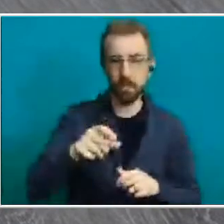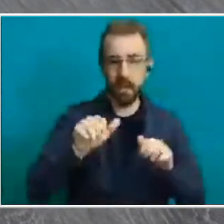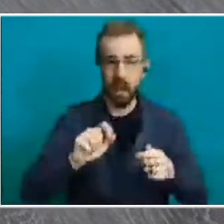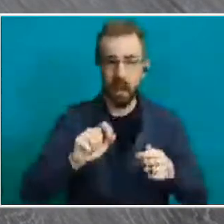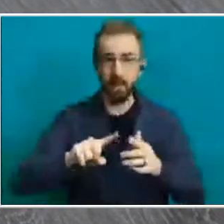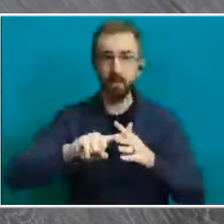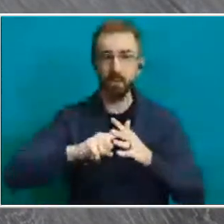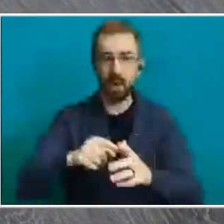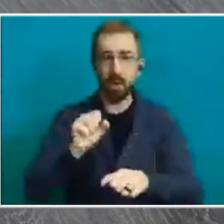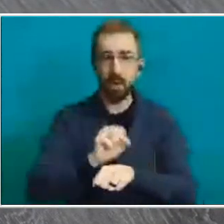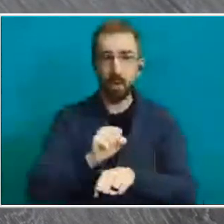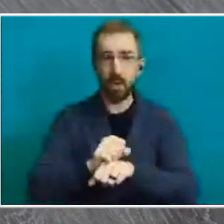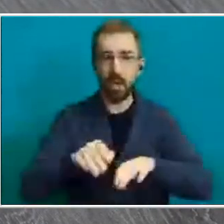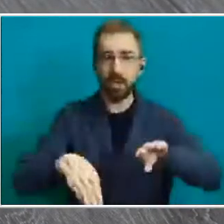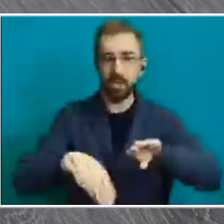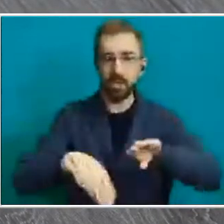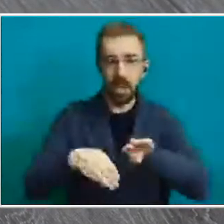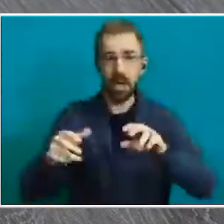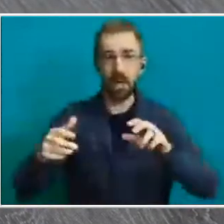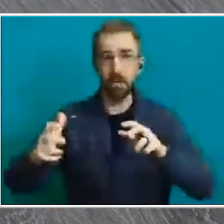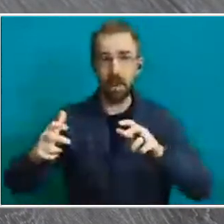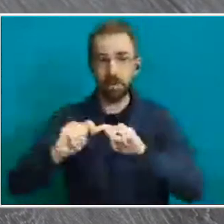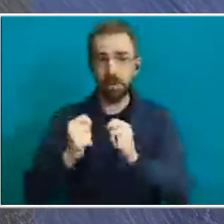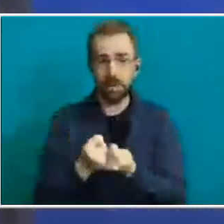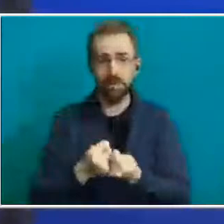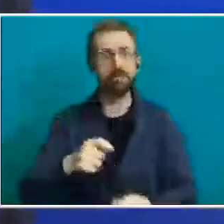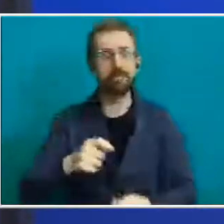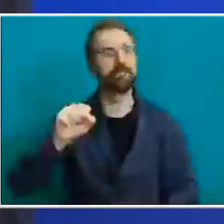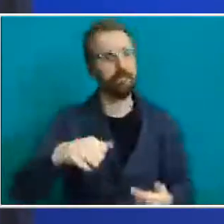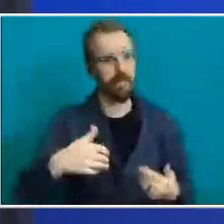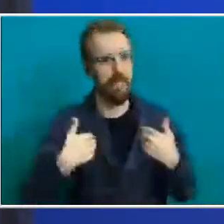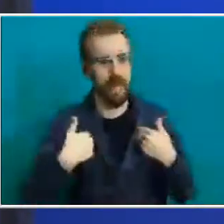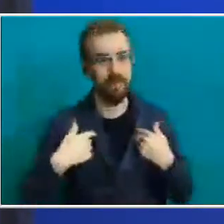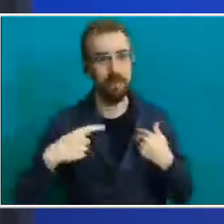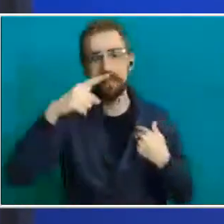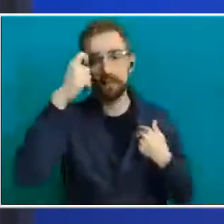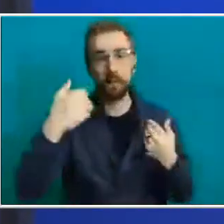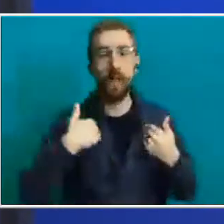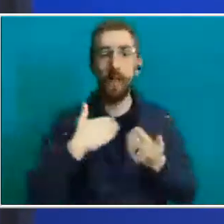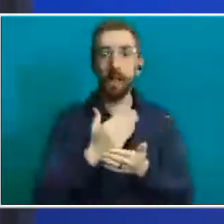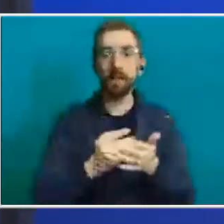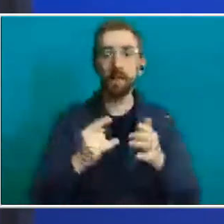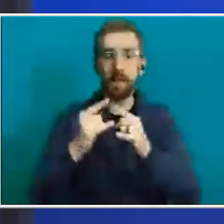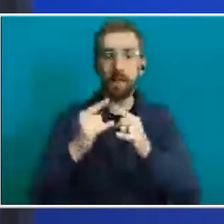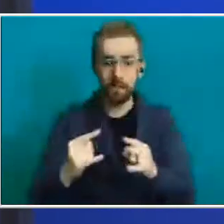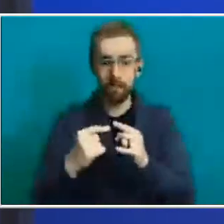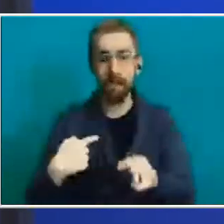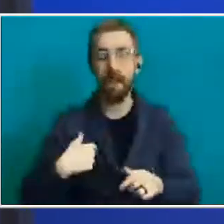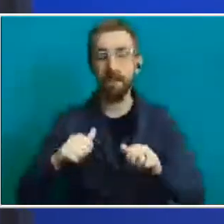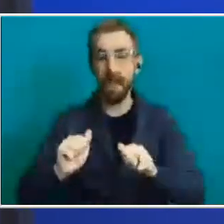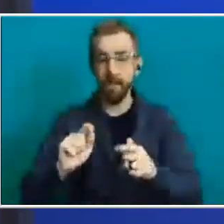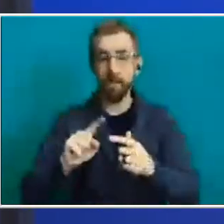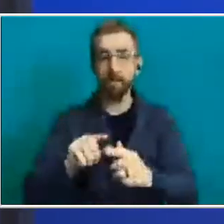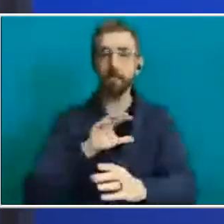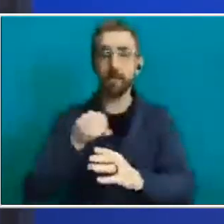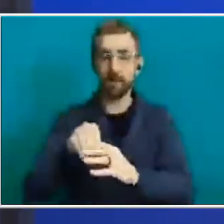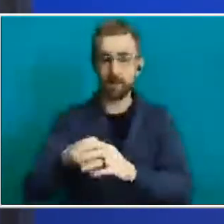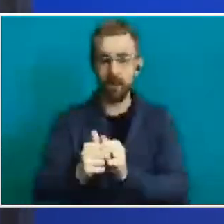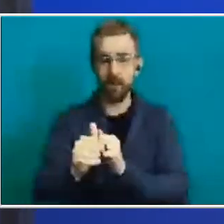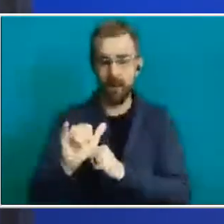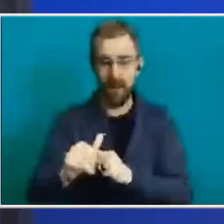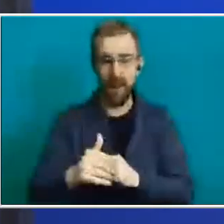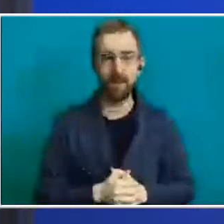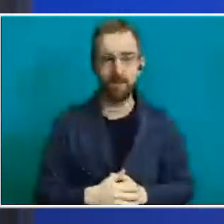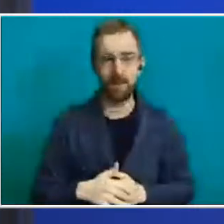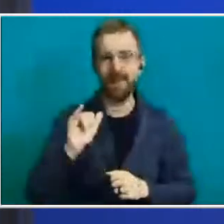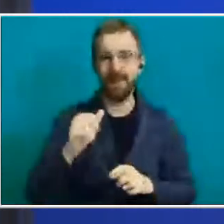and basketball teams yet? I have. So over the summer we had some camps, and I was able to participate in that. At that point I wasn't cleared